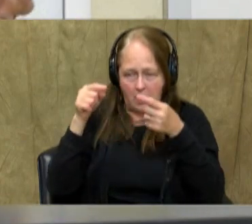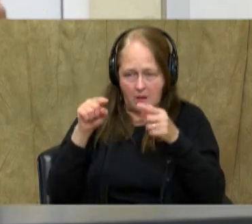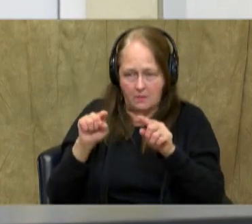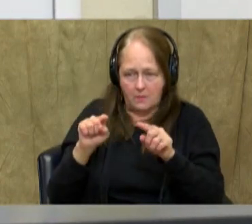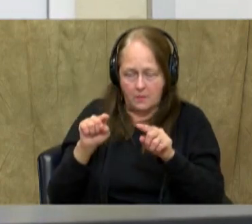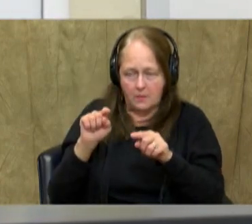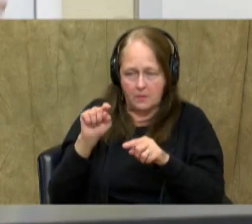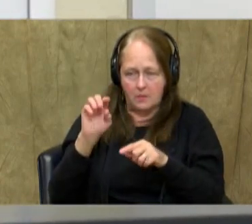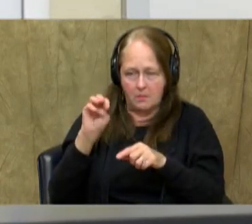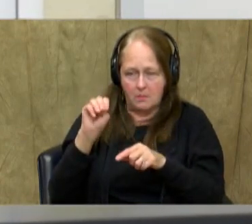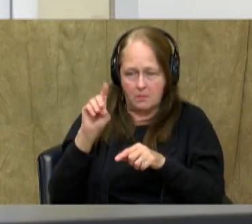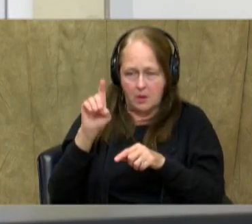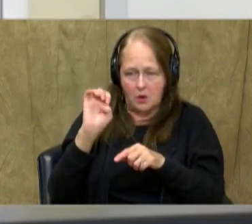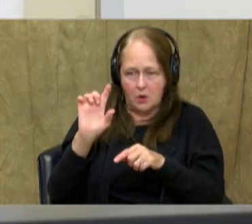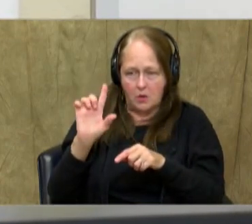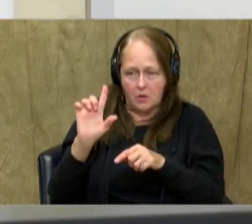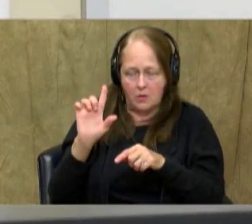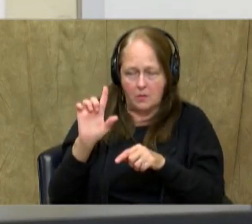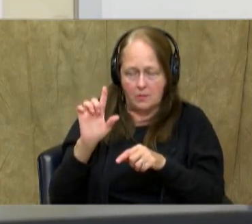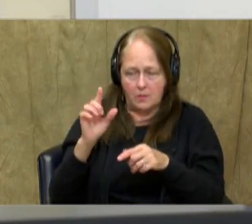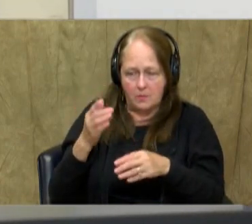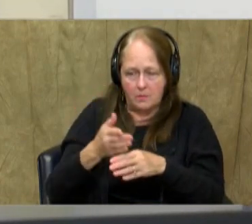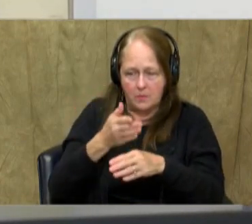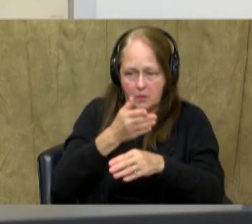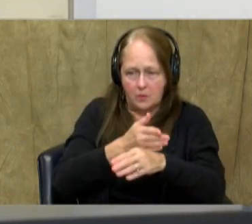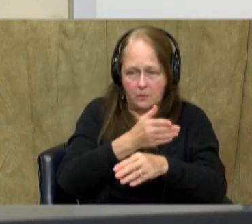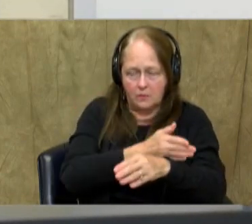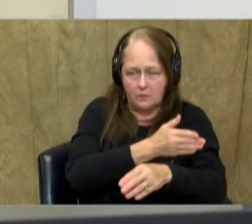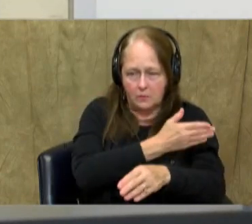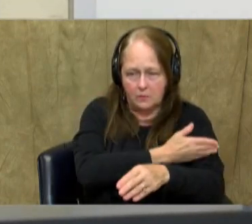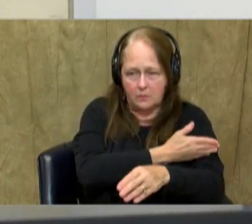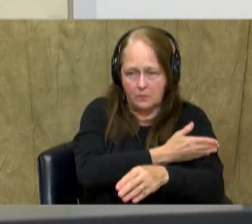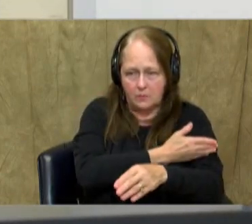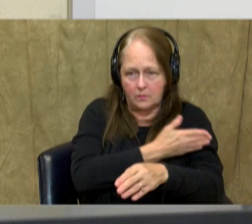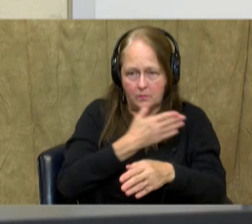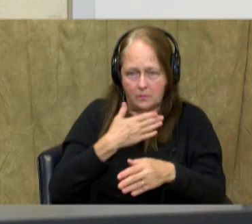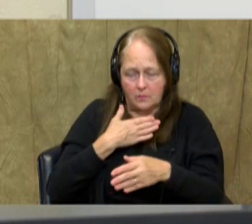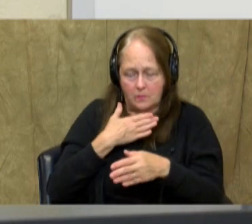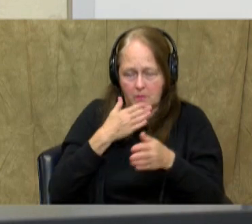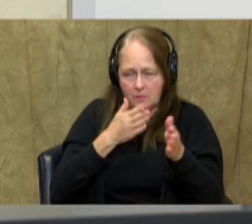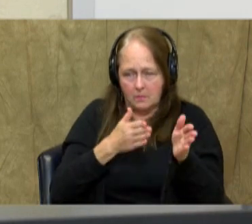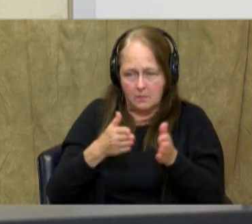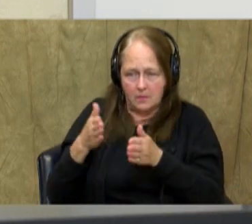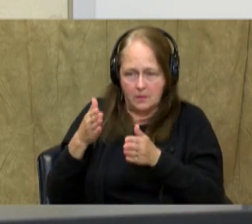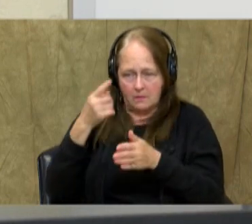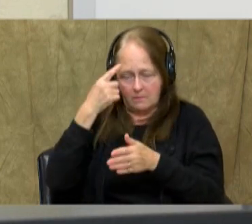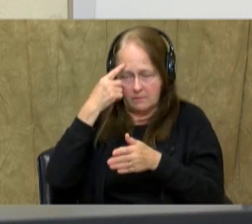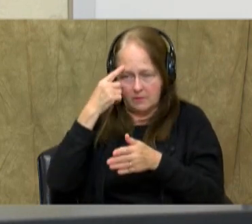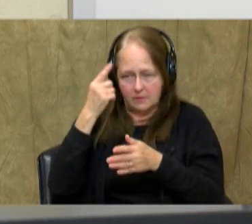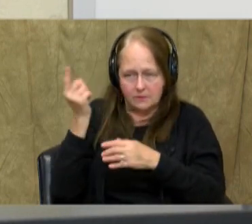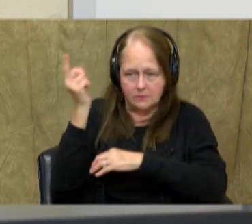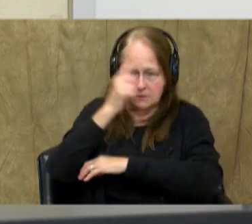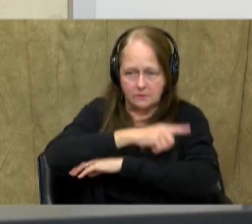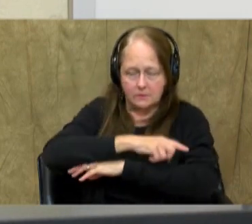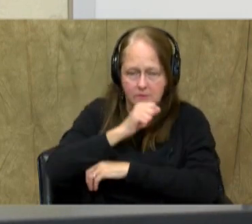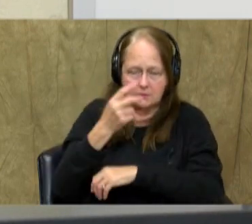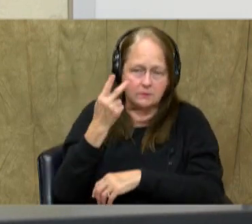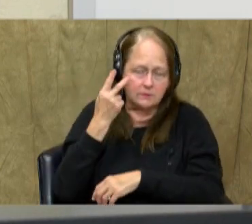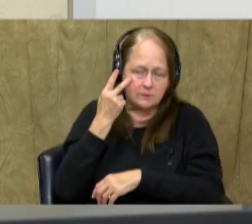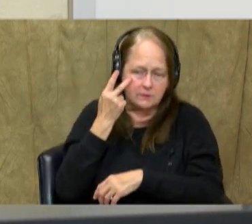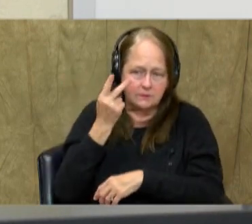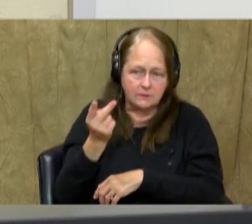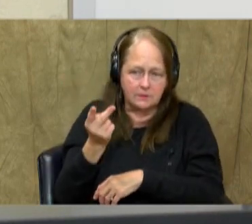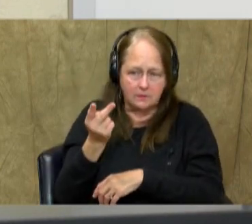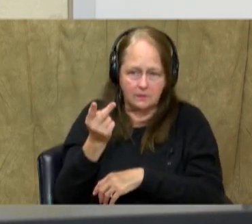how I wanted it to, but I have improved and perfected our plan for today, and I think you're going to be able to see this really